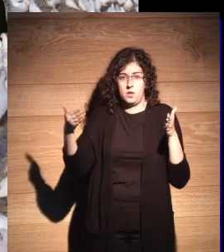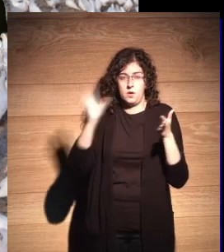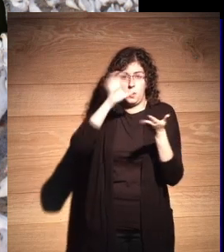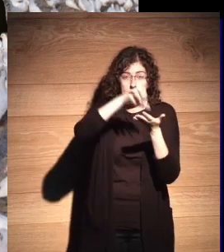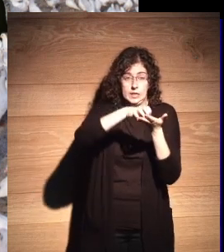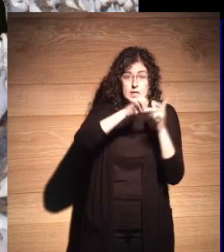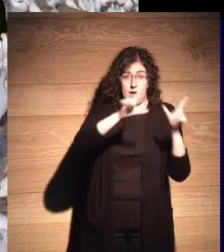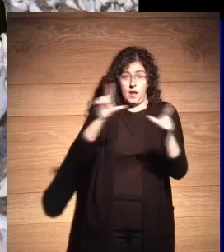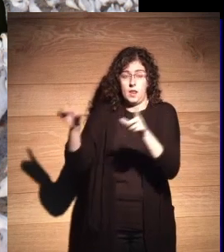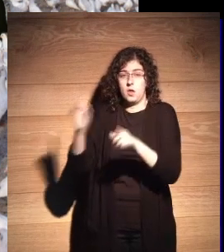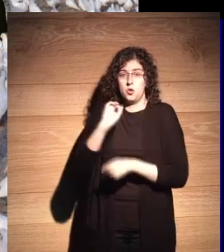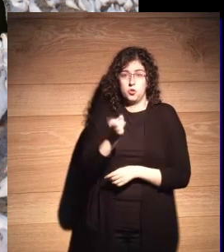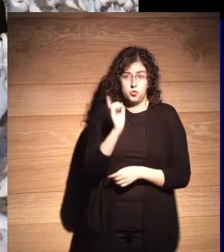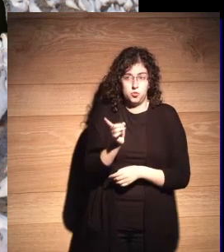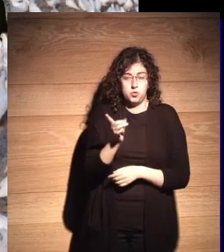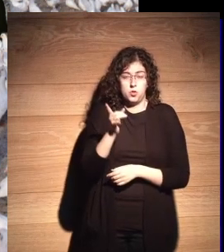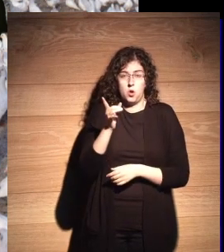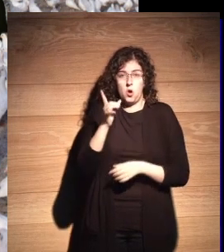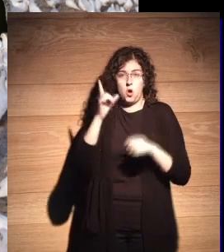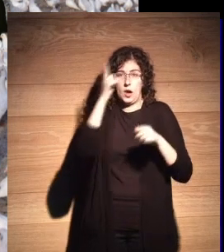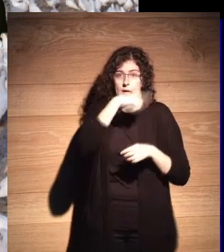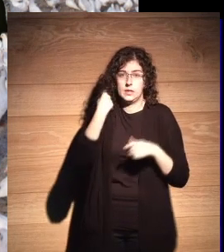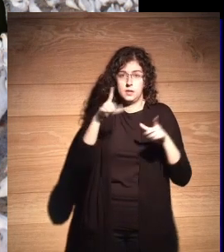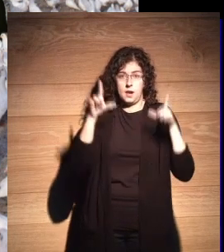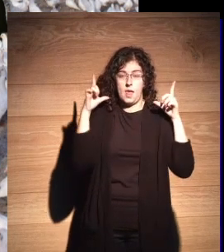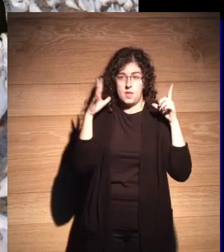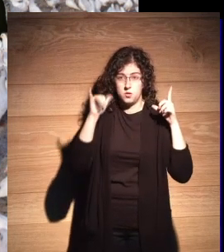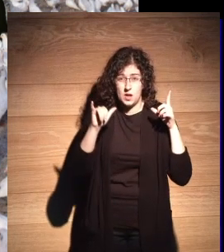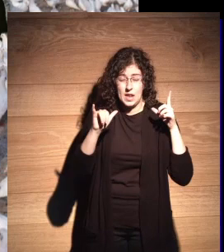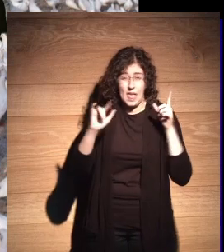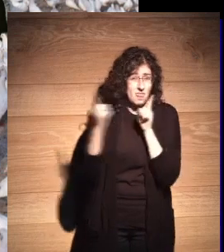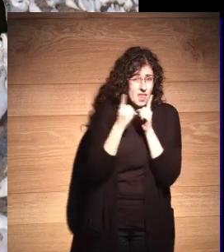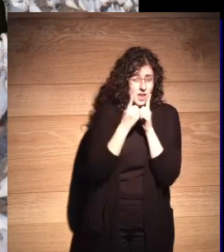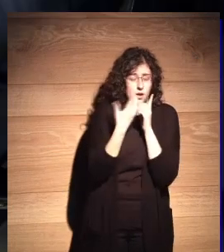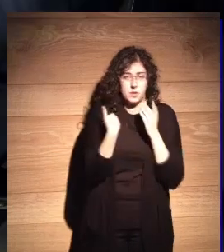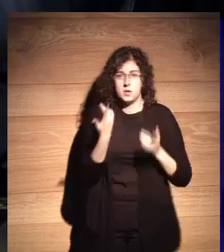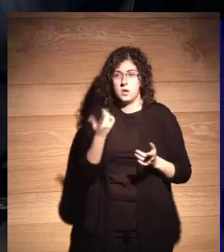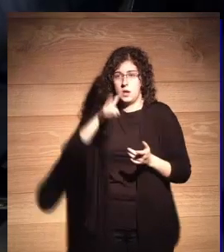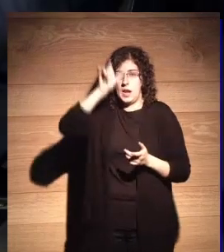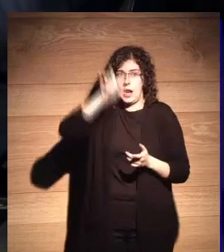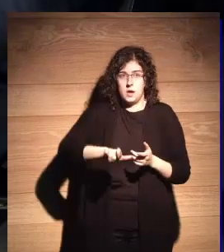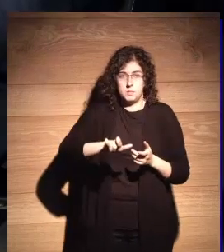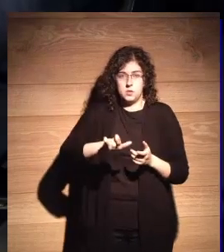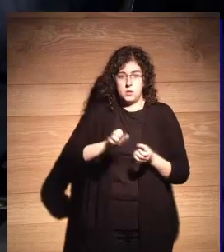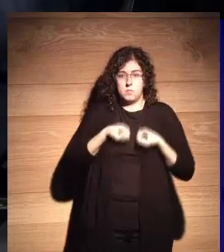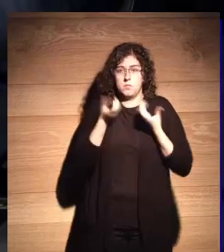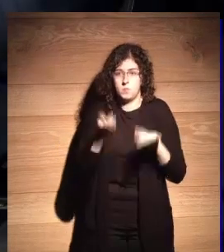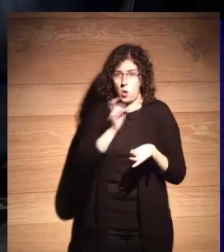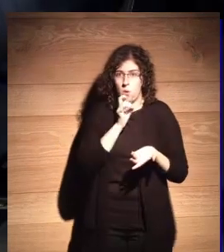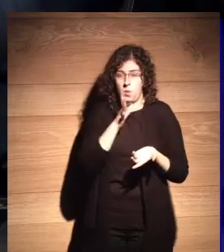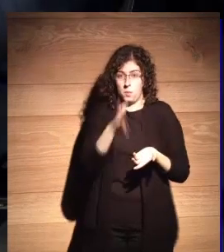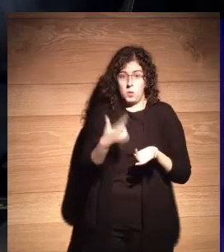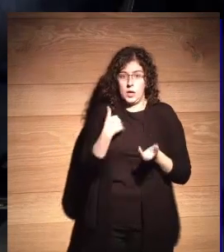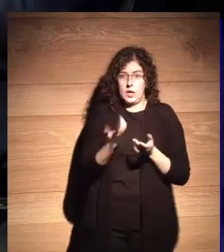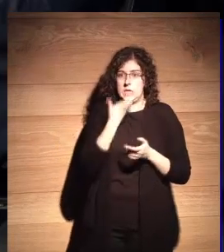close portraits, how normally the people react? I mean, you open your soul in a way when you get so